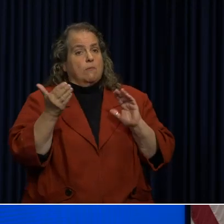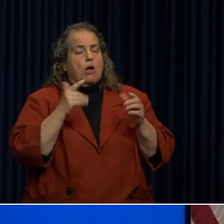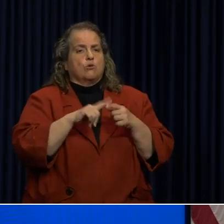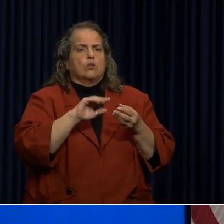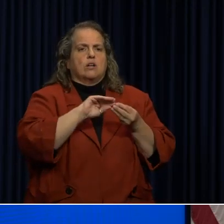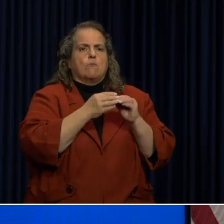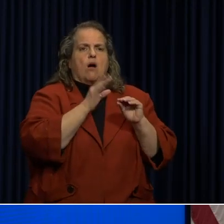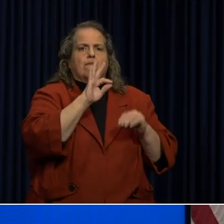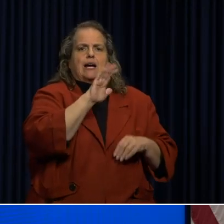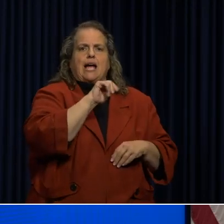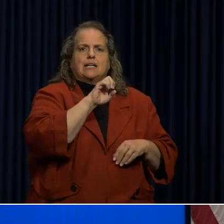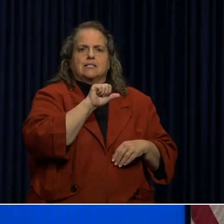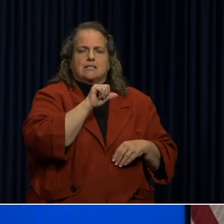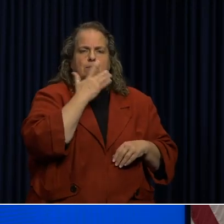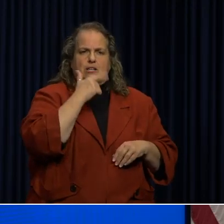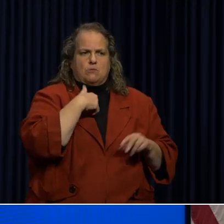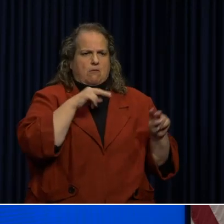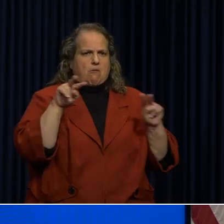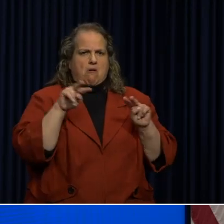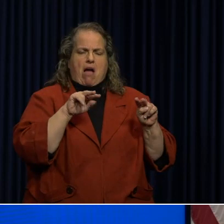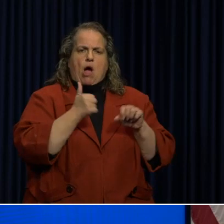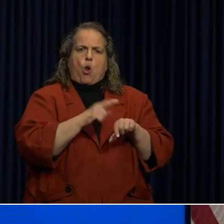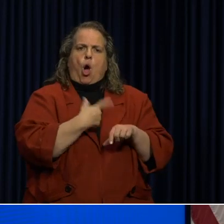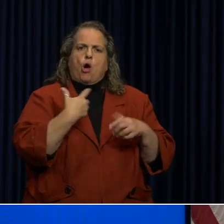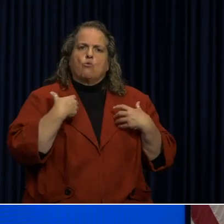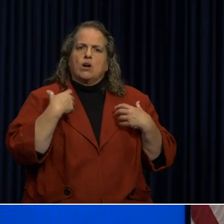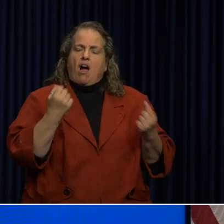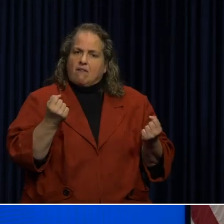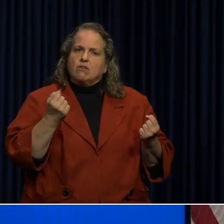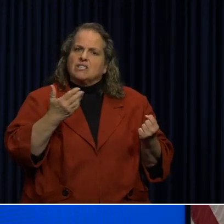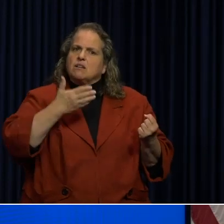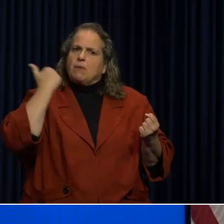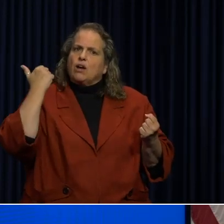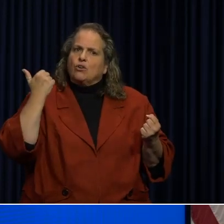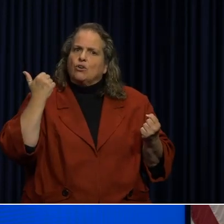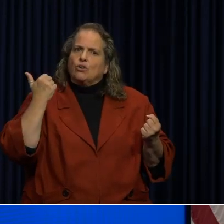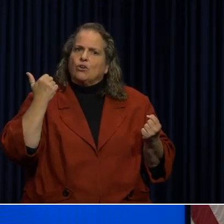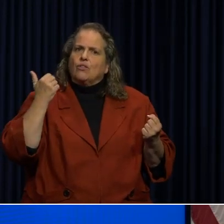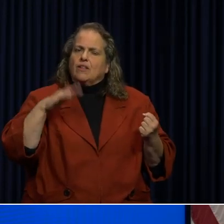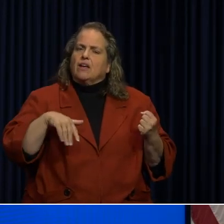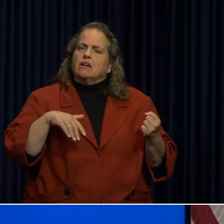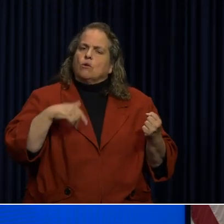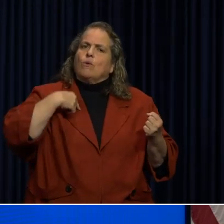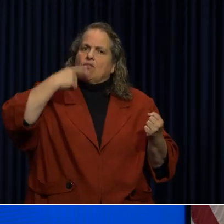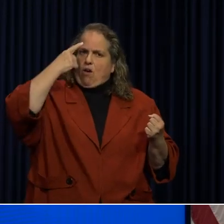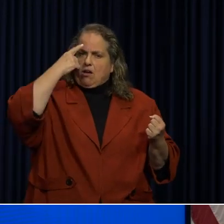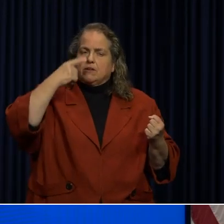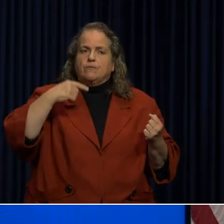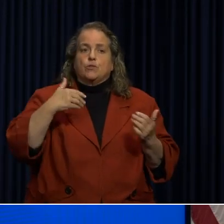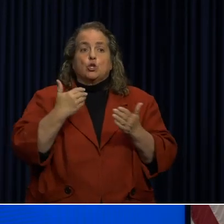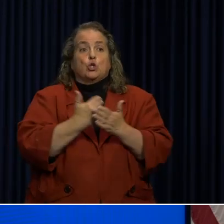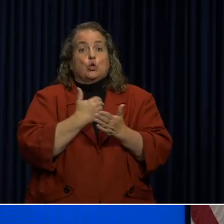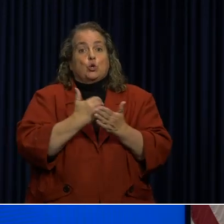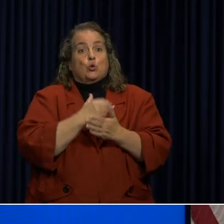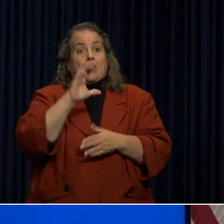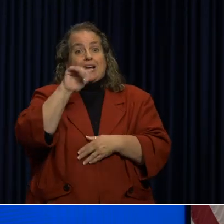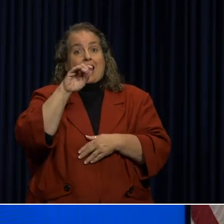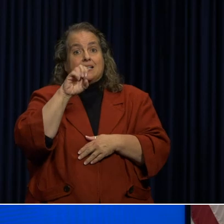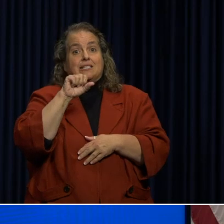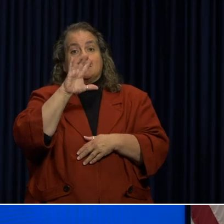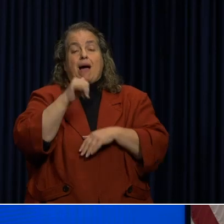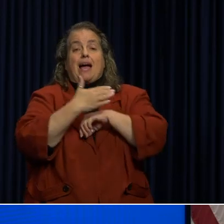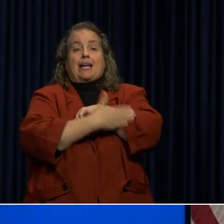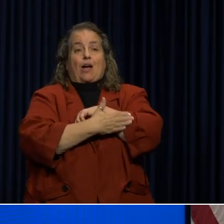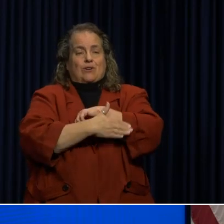takes to recover from this. New cases by county, and I would point out that this is the best information that we